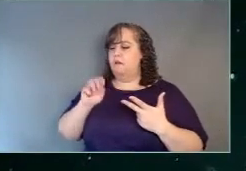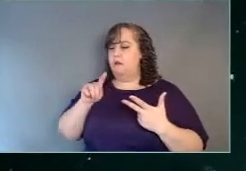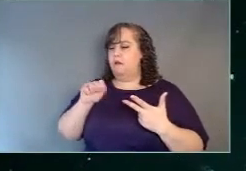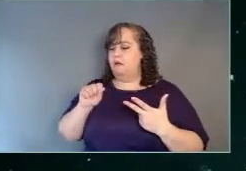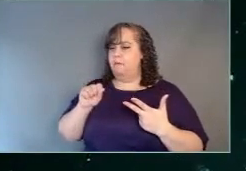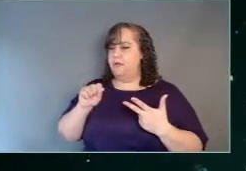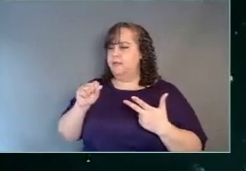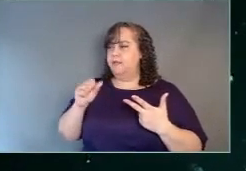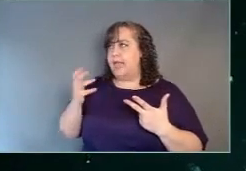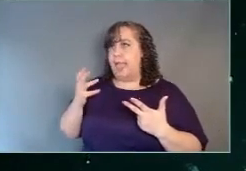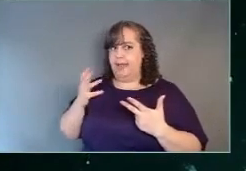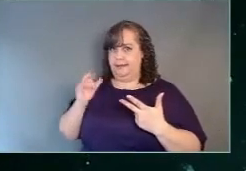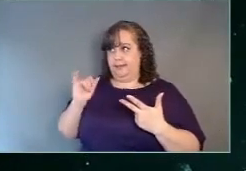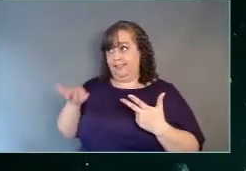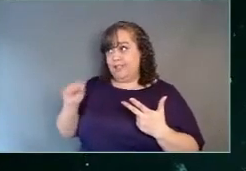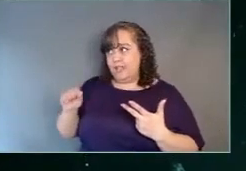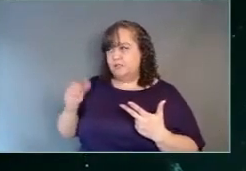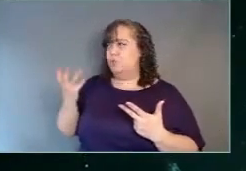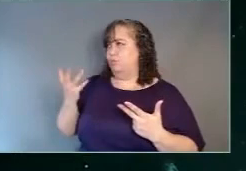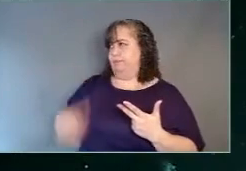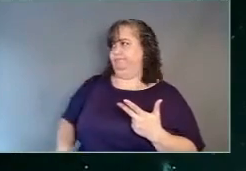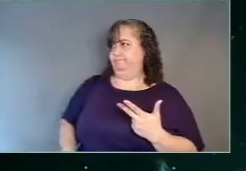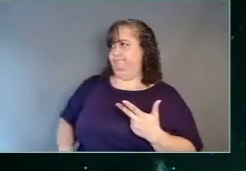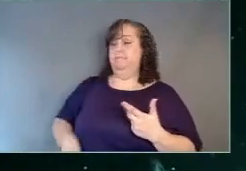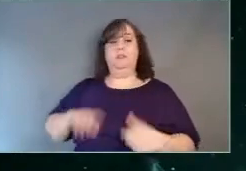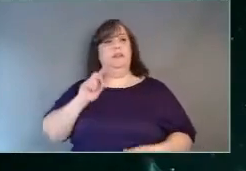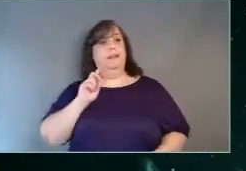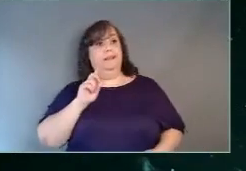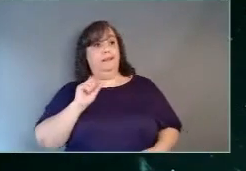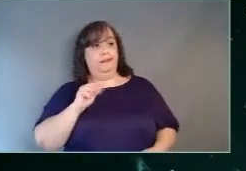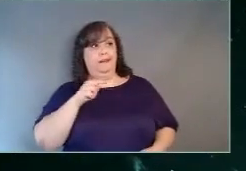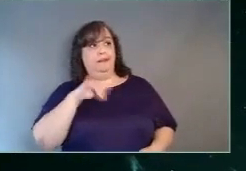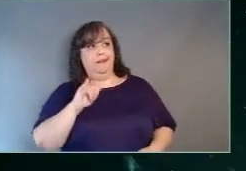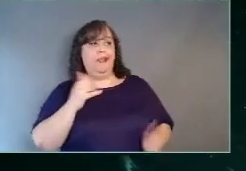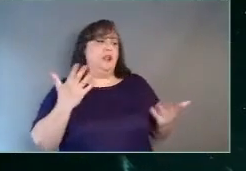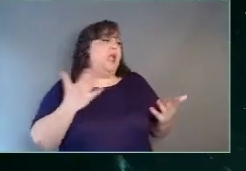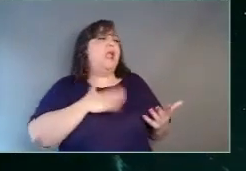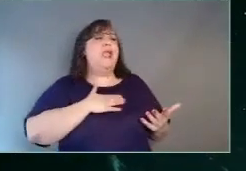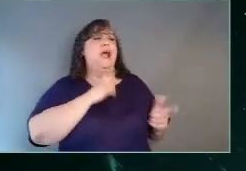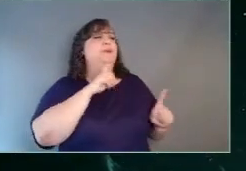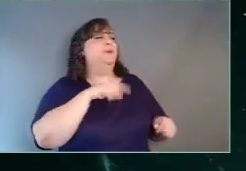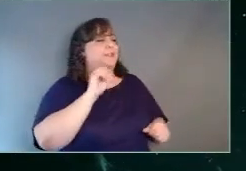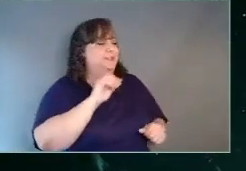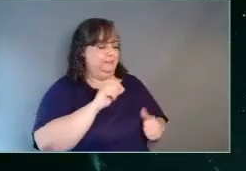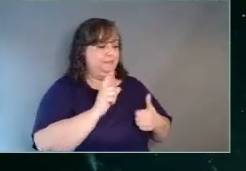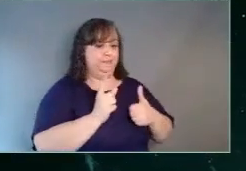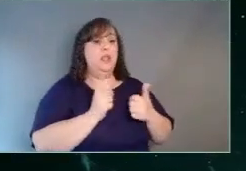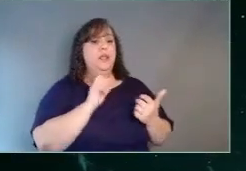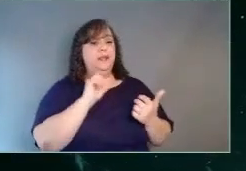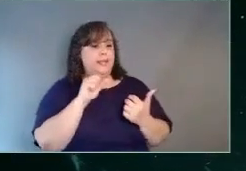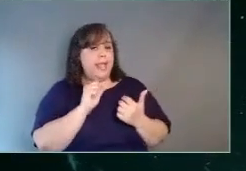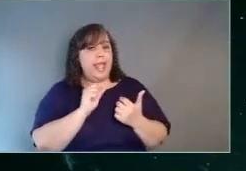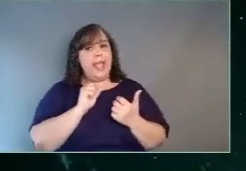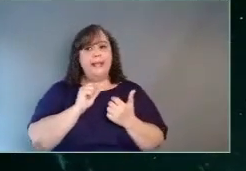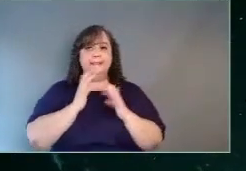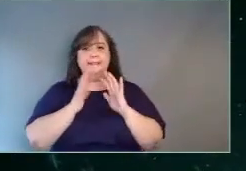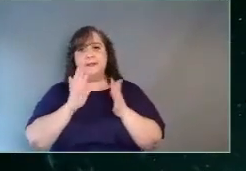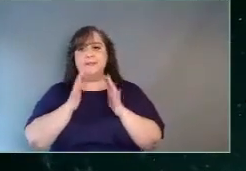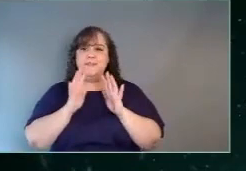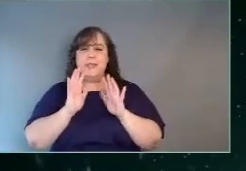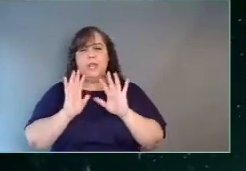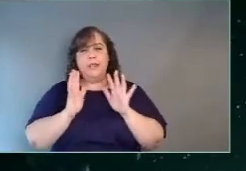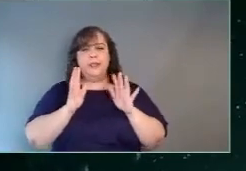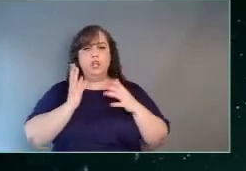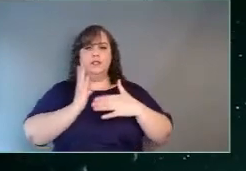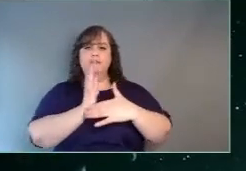Danny, would you like to answer that one? Yeah, I'd be happy to answer that. So there is a little bit of a